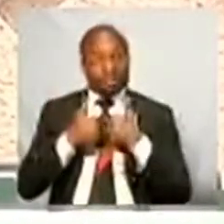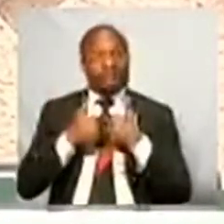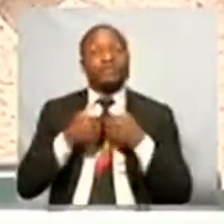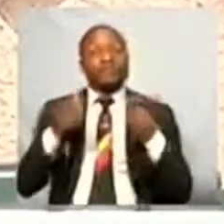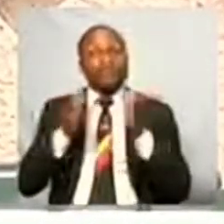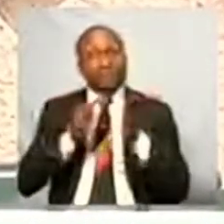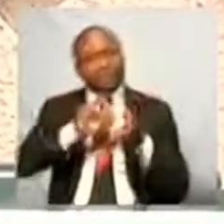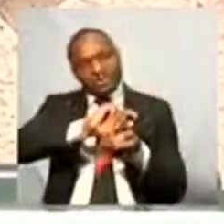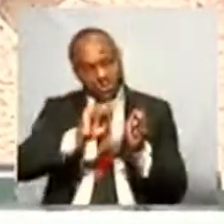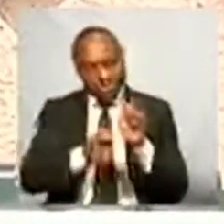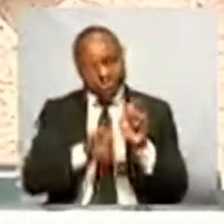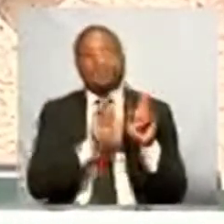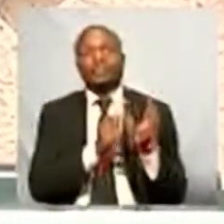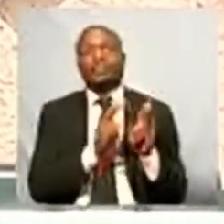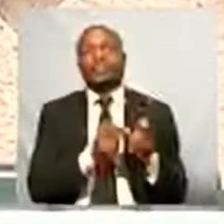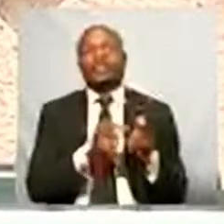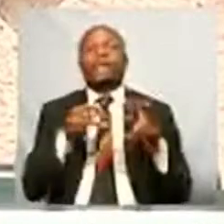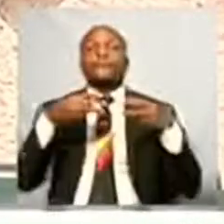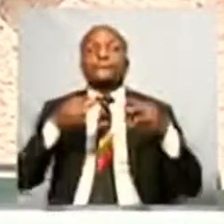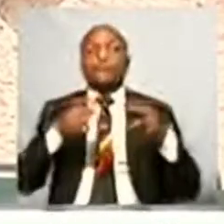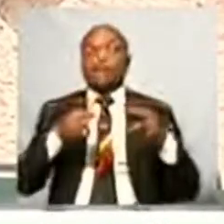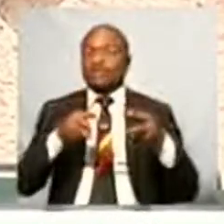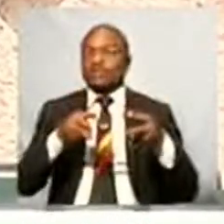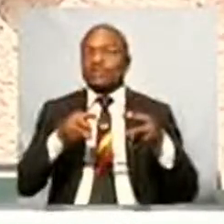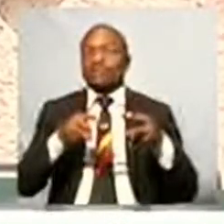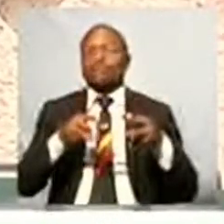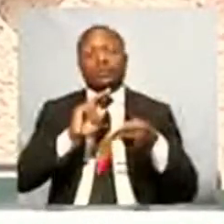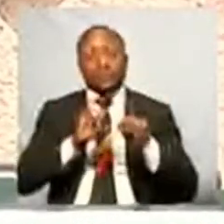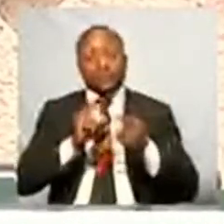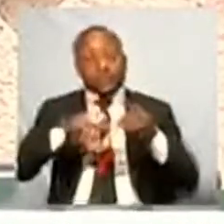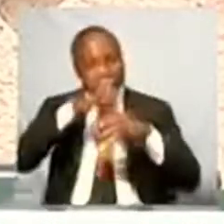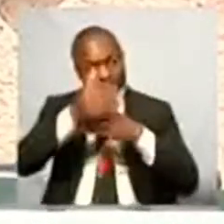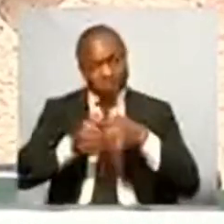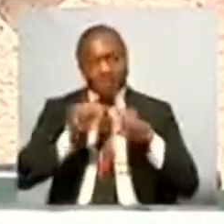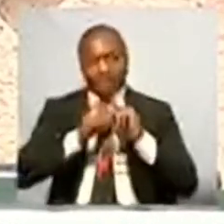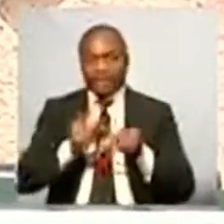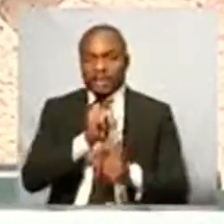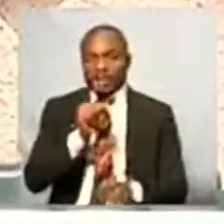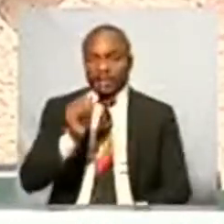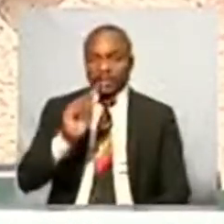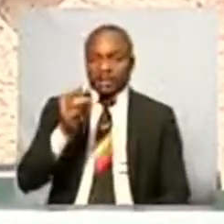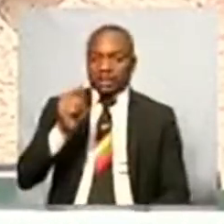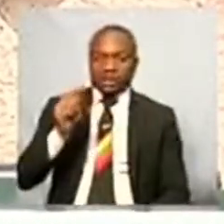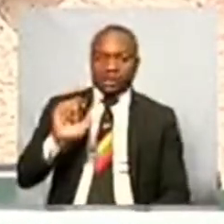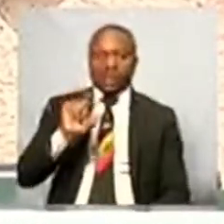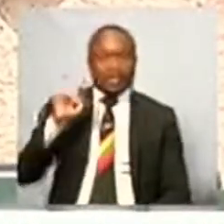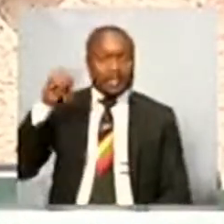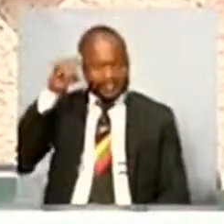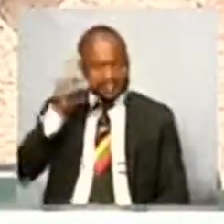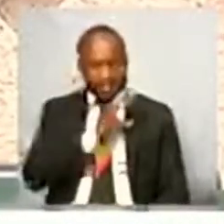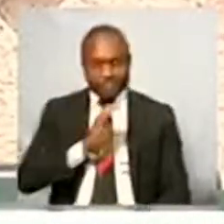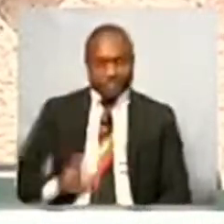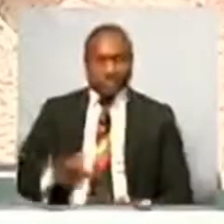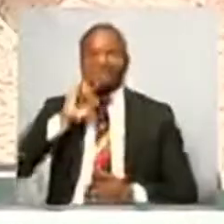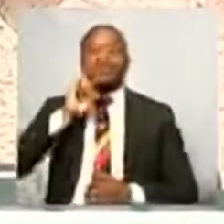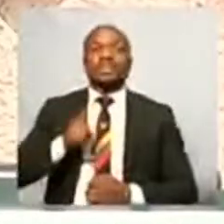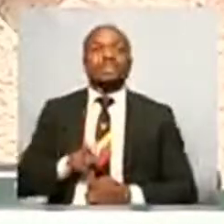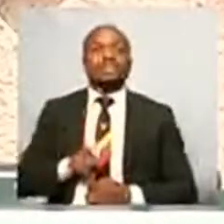comes to responding to market exigencies out there. Whereas Zamtel, because it's a parastatal, has to